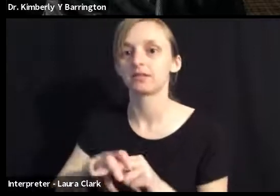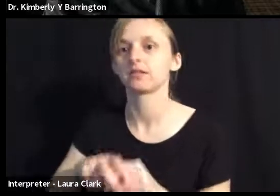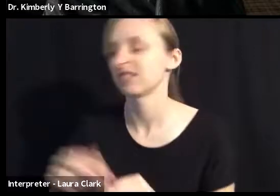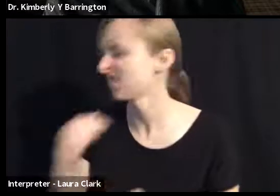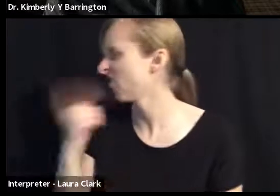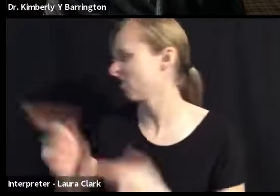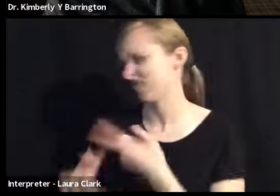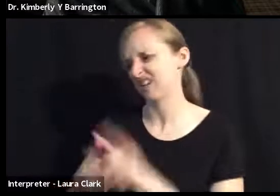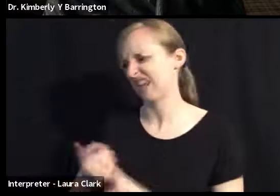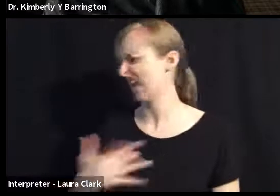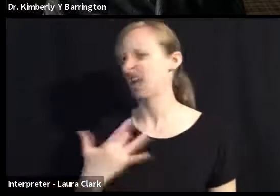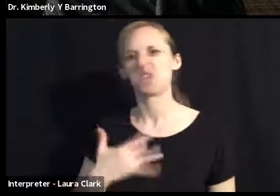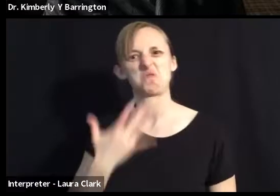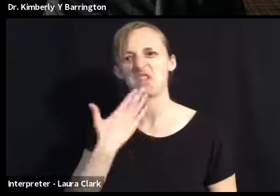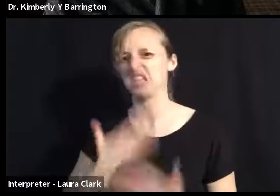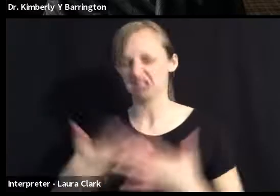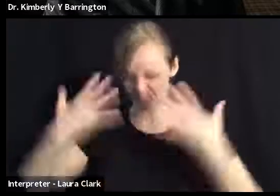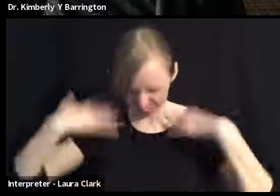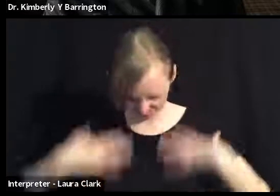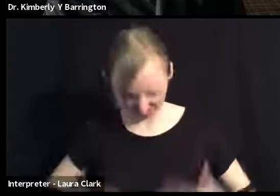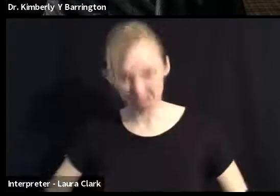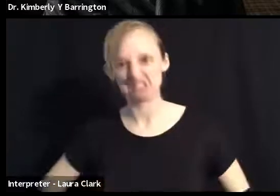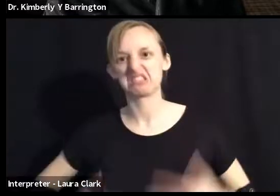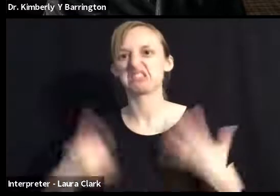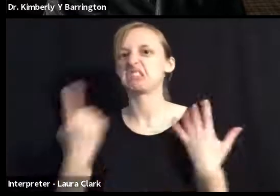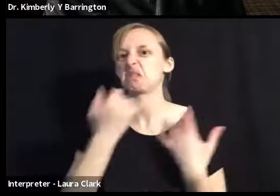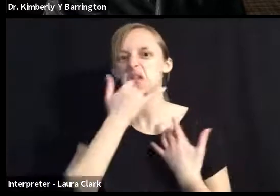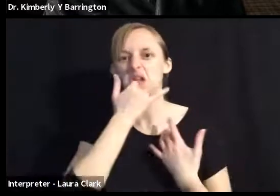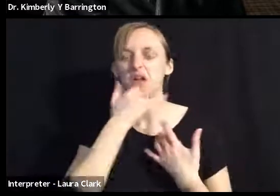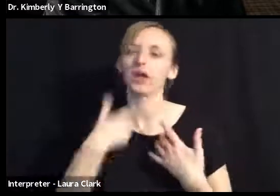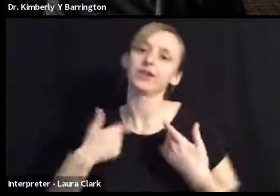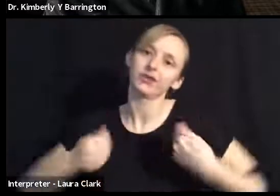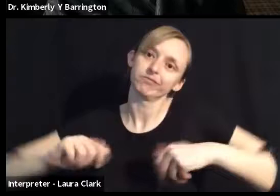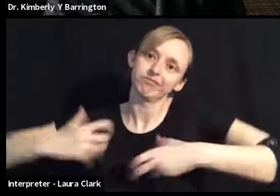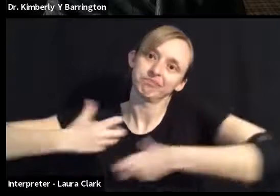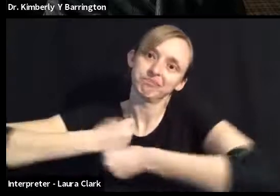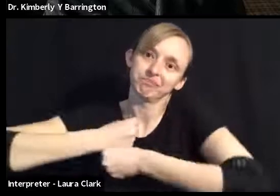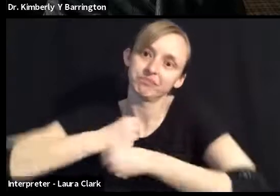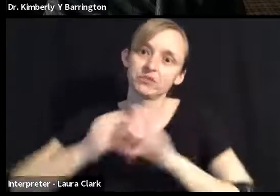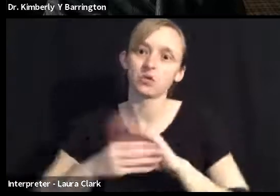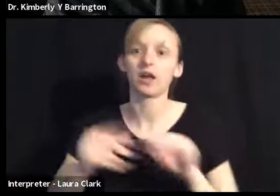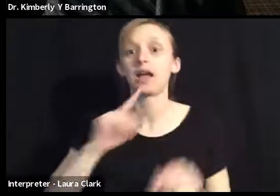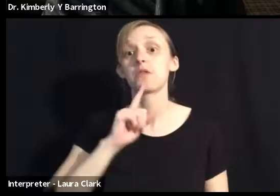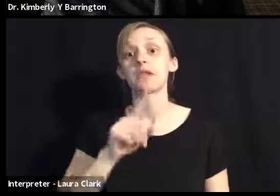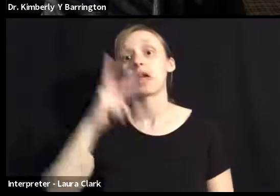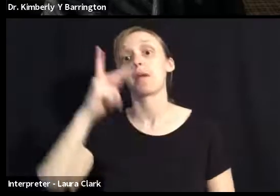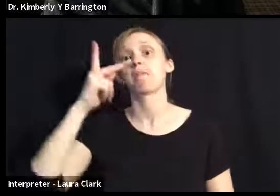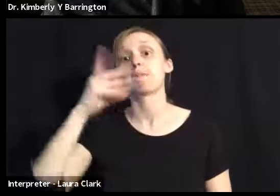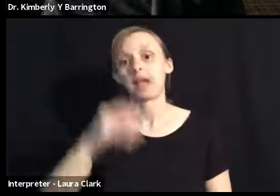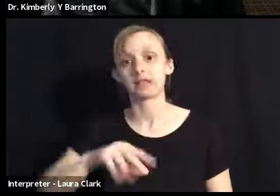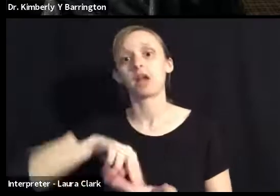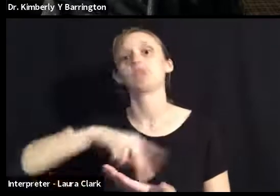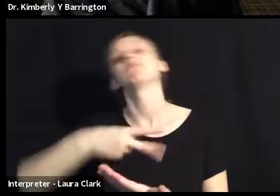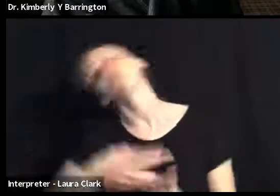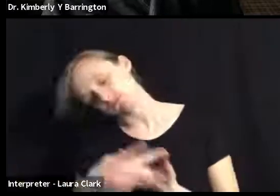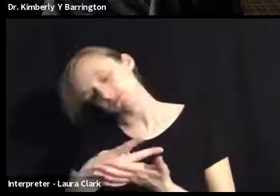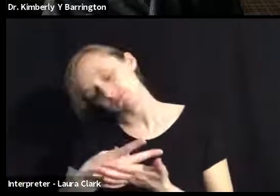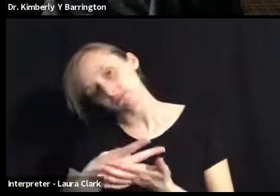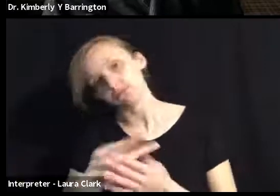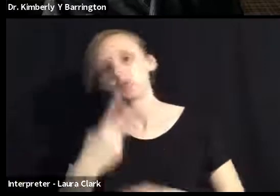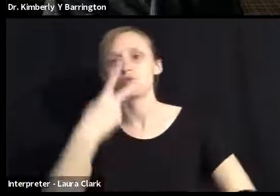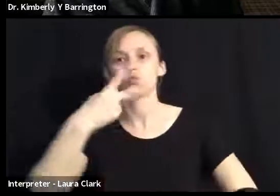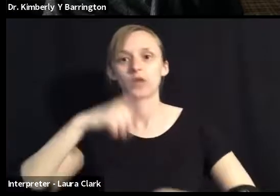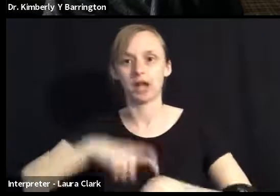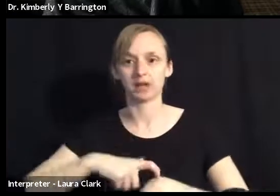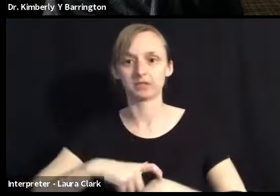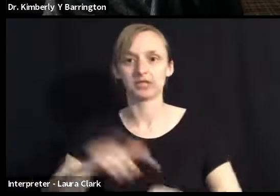I don't feel good. So make a long story short, I literally fainted two times. My left side literally